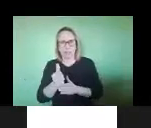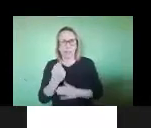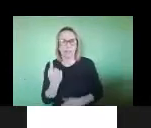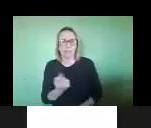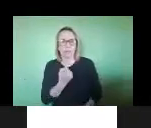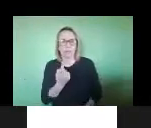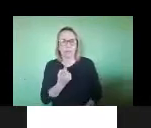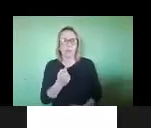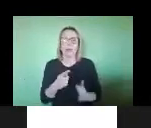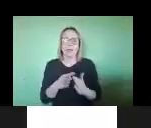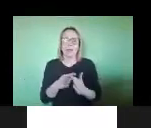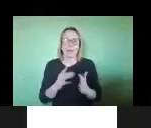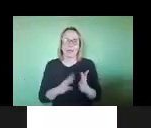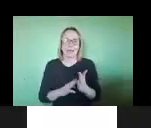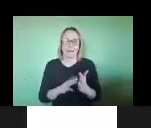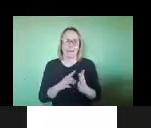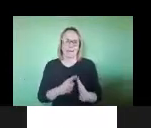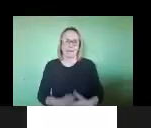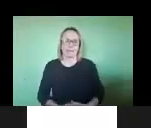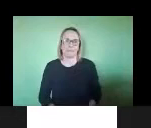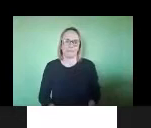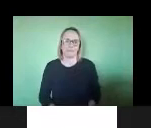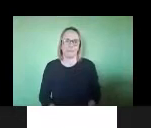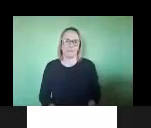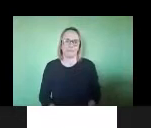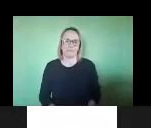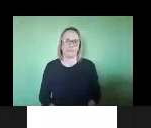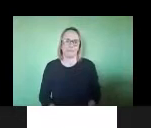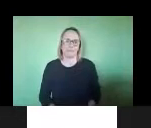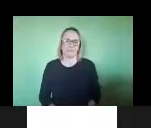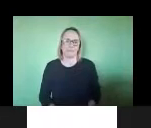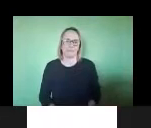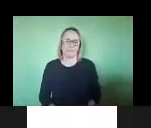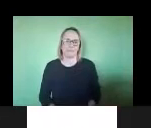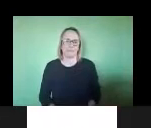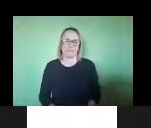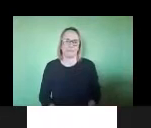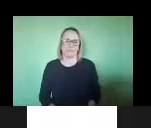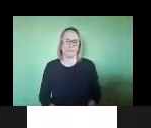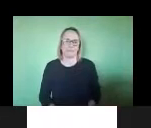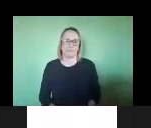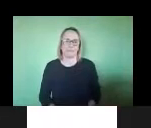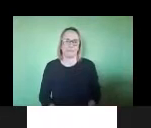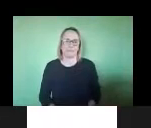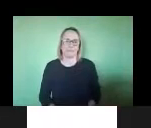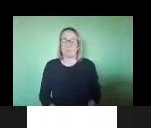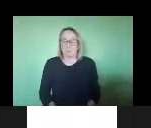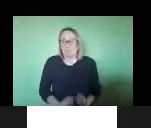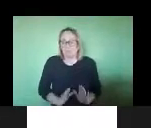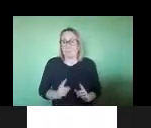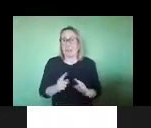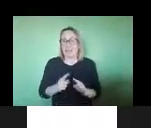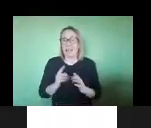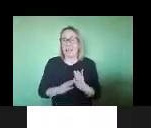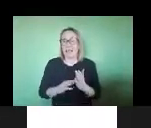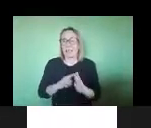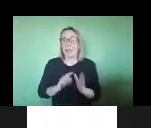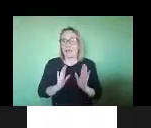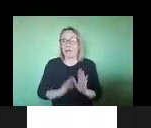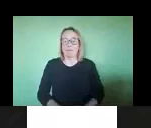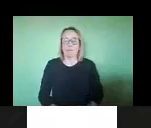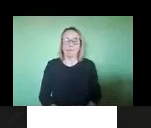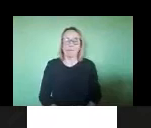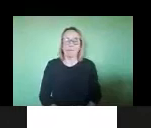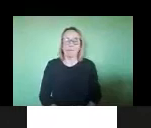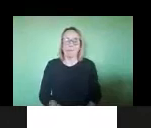Emma. your phone? Oh, thank you. And I can't remember the name. Emma. It's just Emma. Yeah, and you've